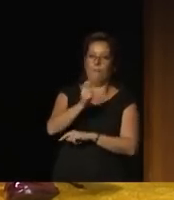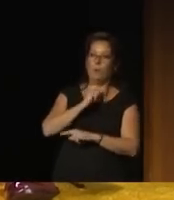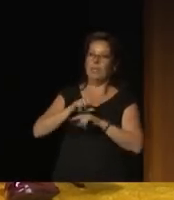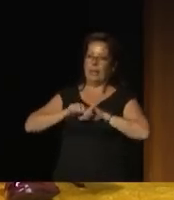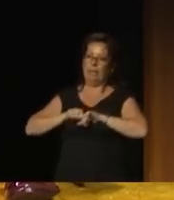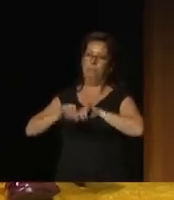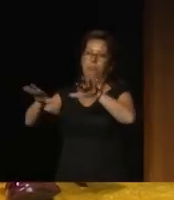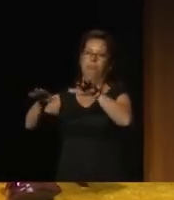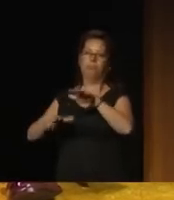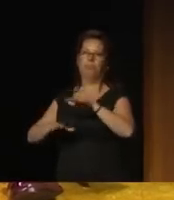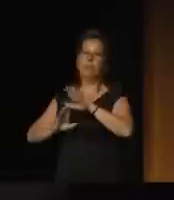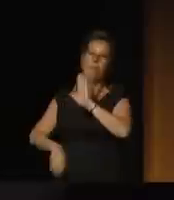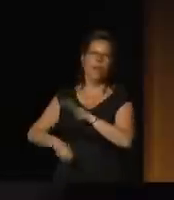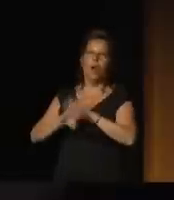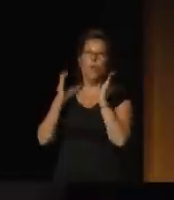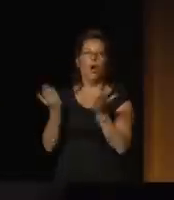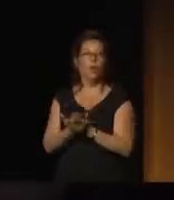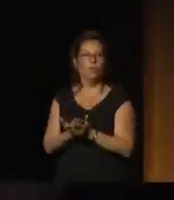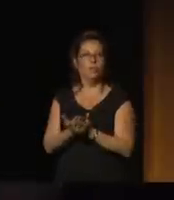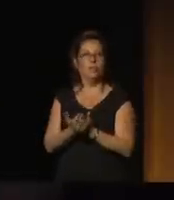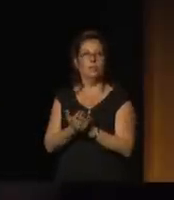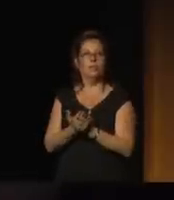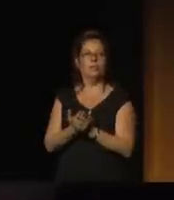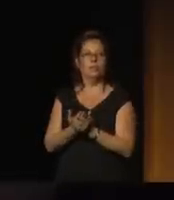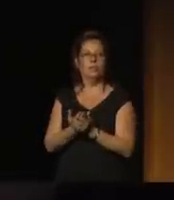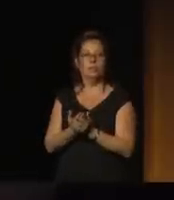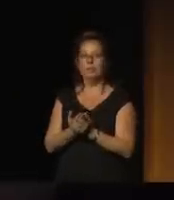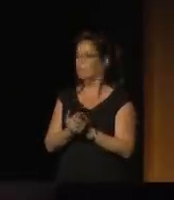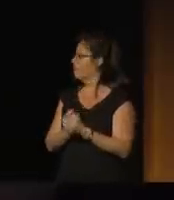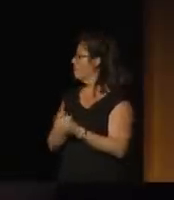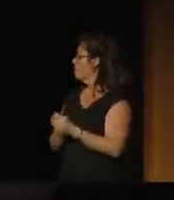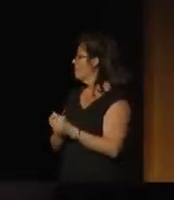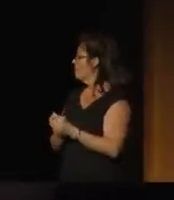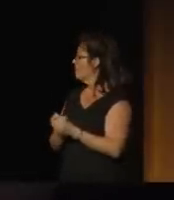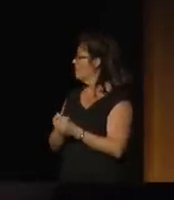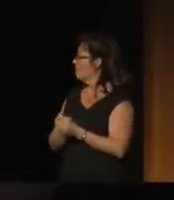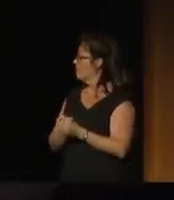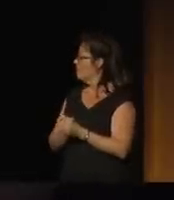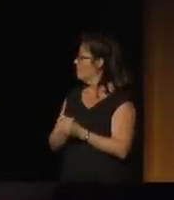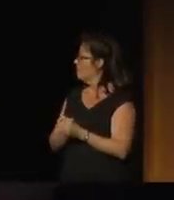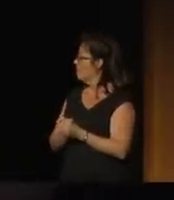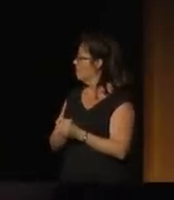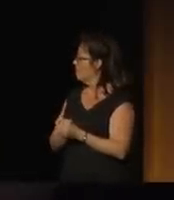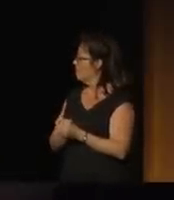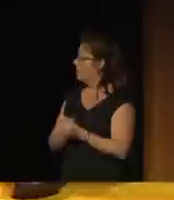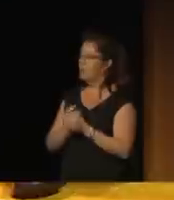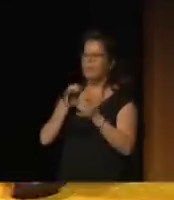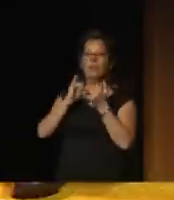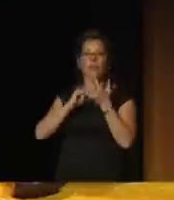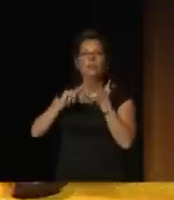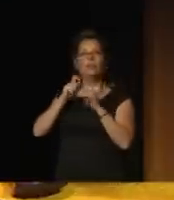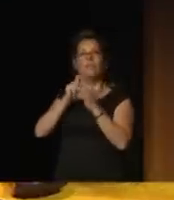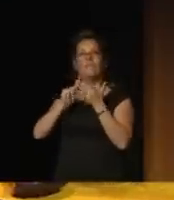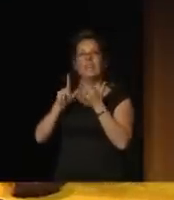crucial in amplifying the voices and concerns of women. And it has meant so much to all of us. Sophia, your